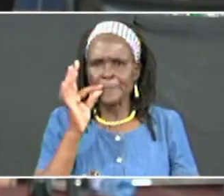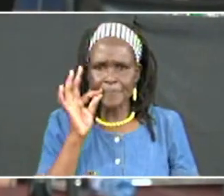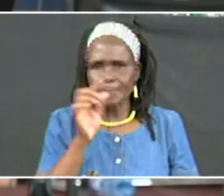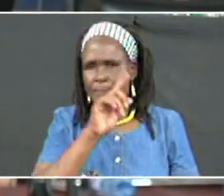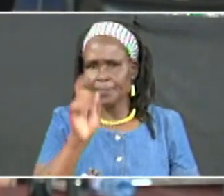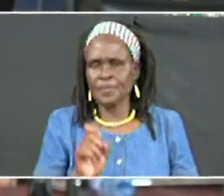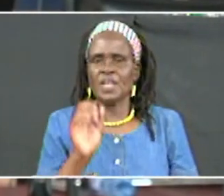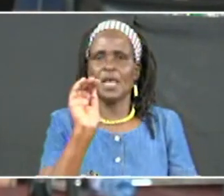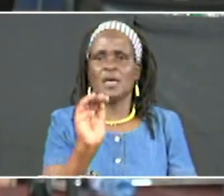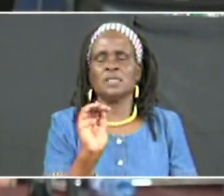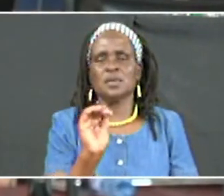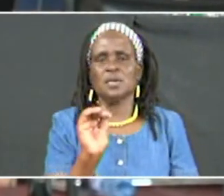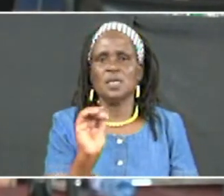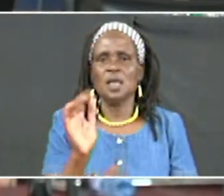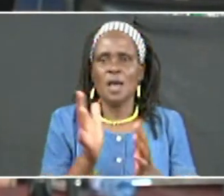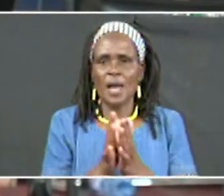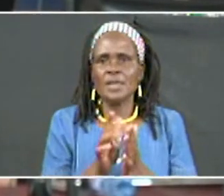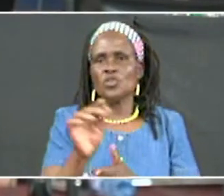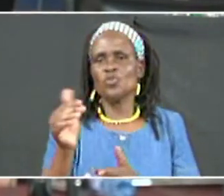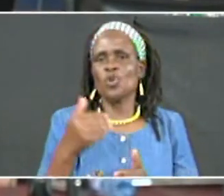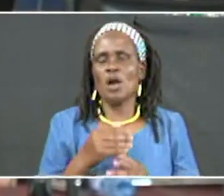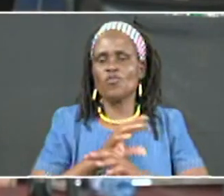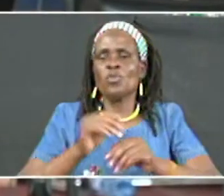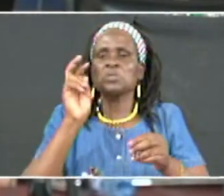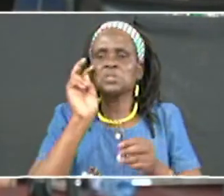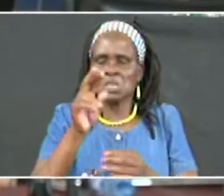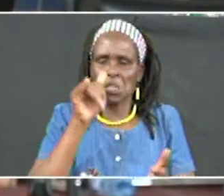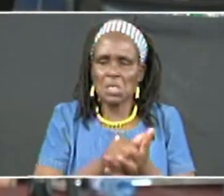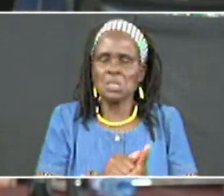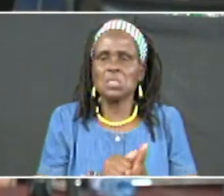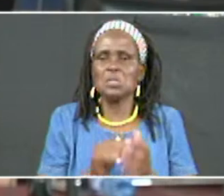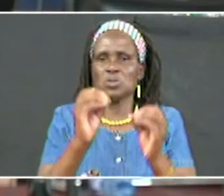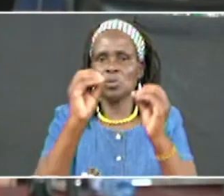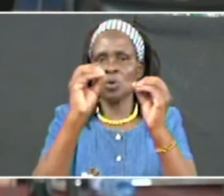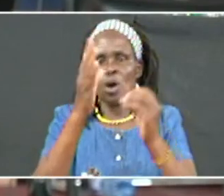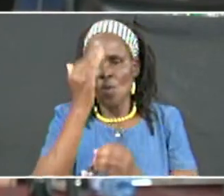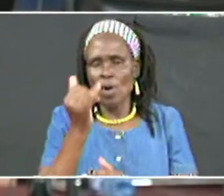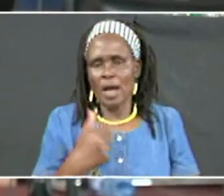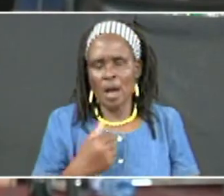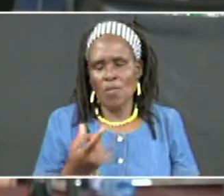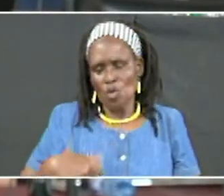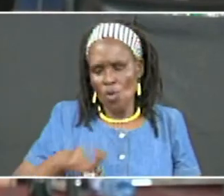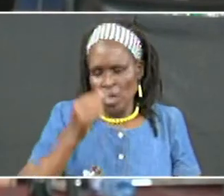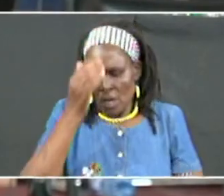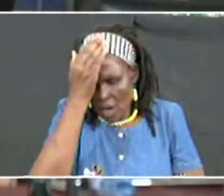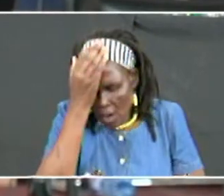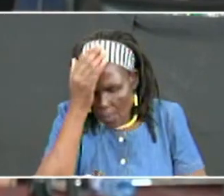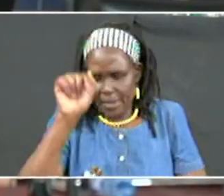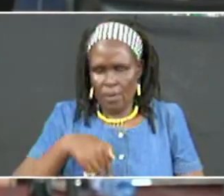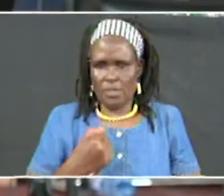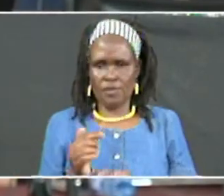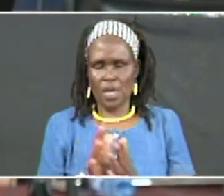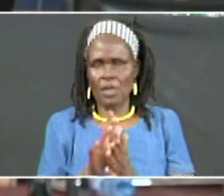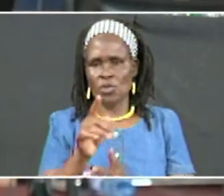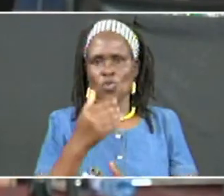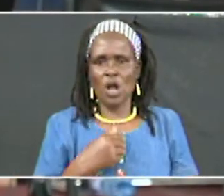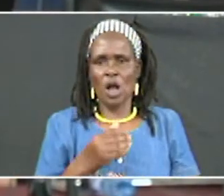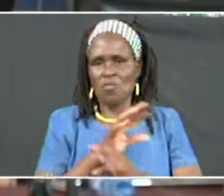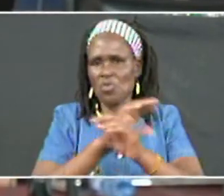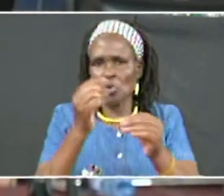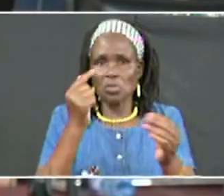say, and you have not seen it? Why have we humbled ourselves and you have not